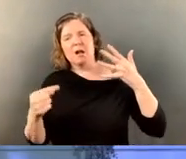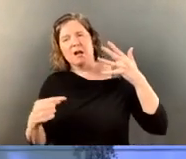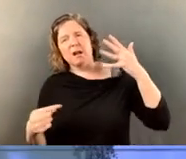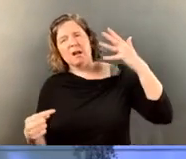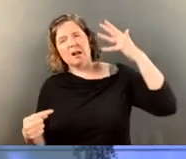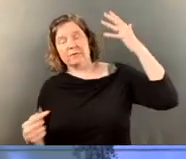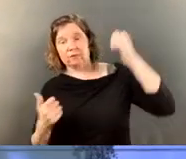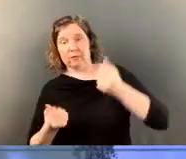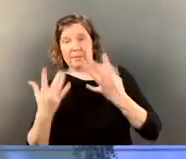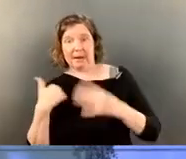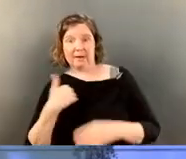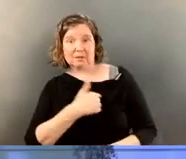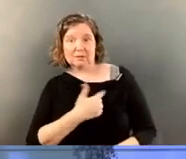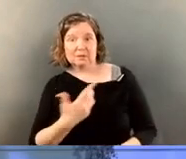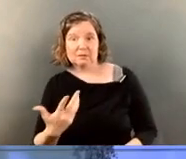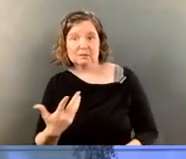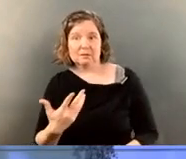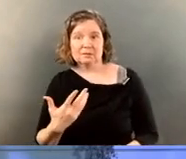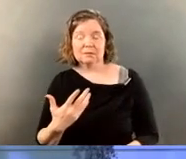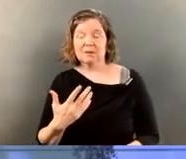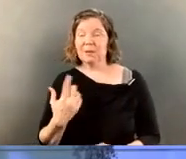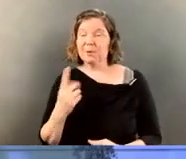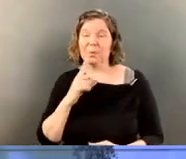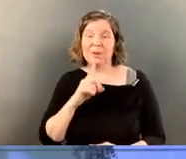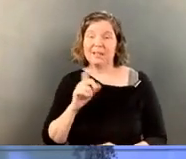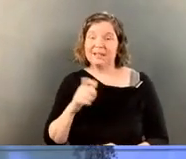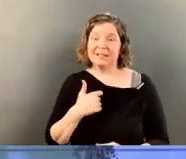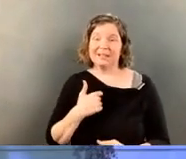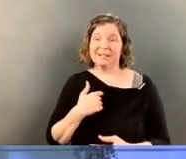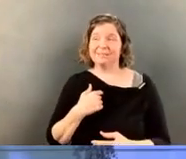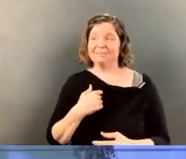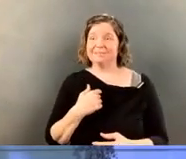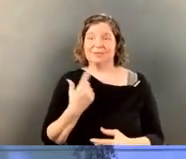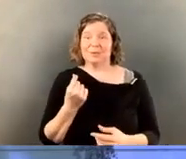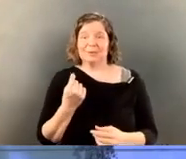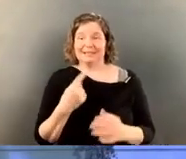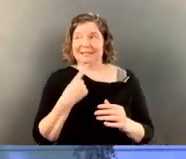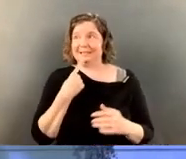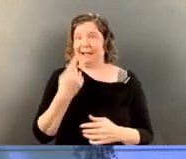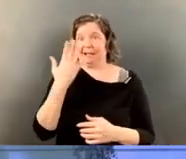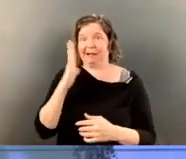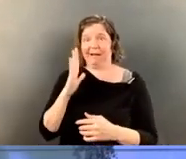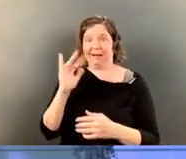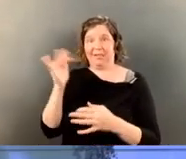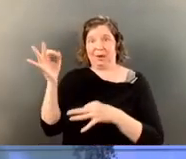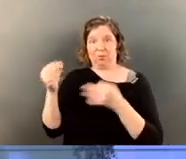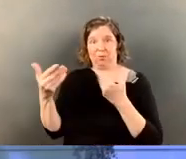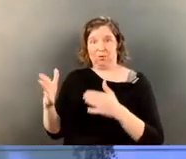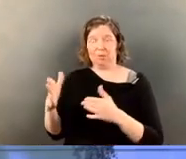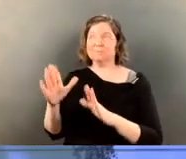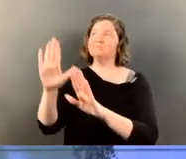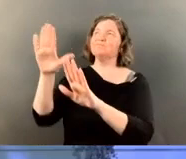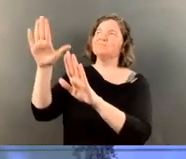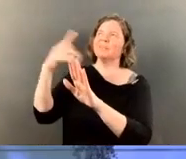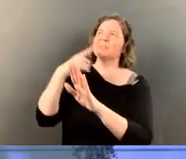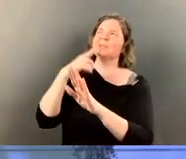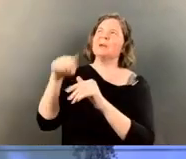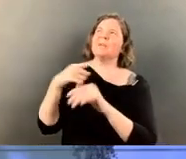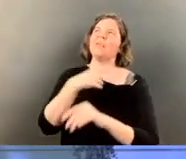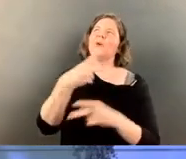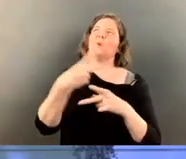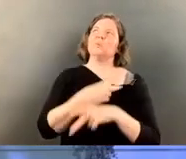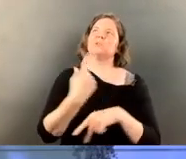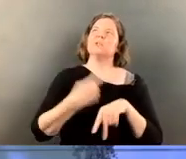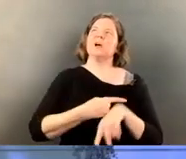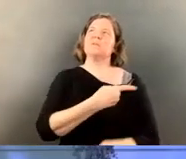for many of us. And all it would take, really, is for him to just tell God in that courtroom, let me tell you about their worst